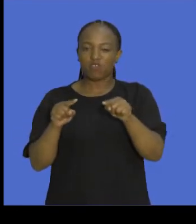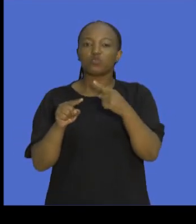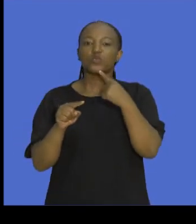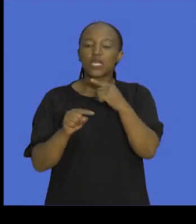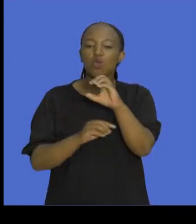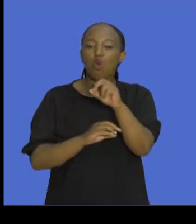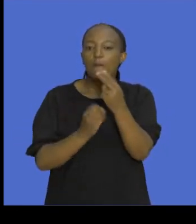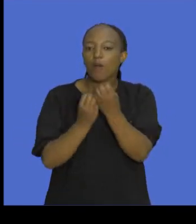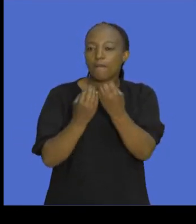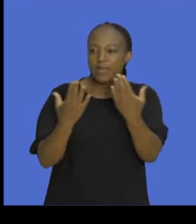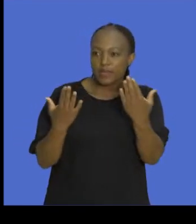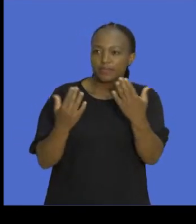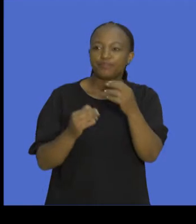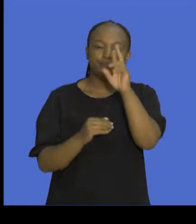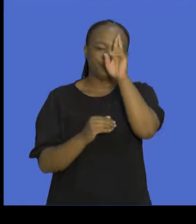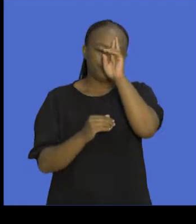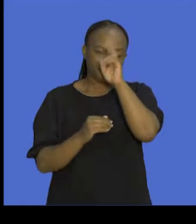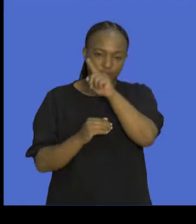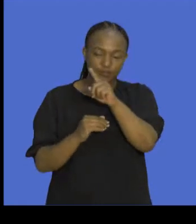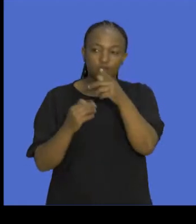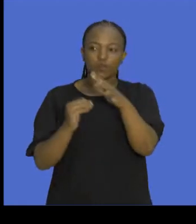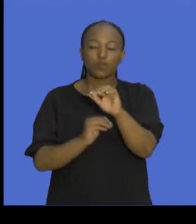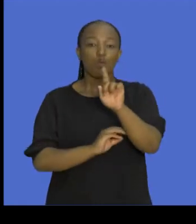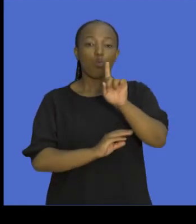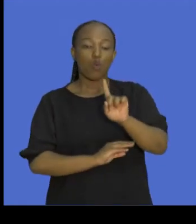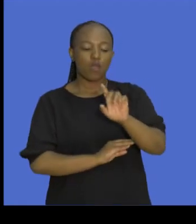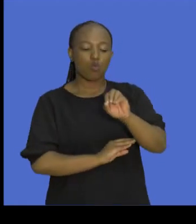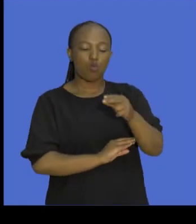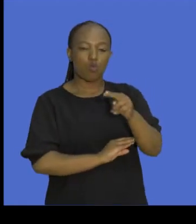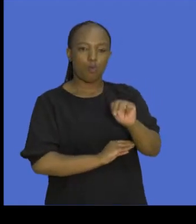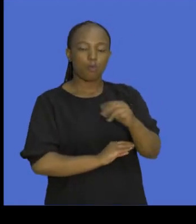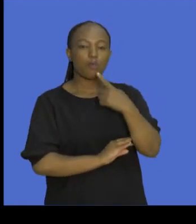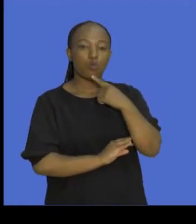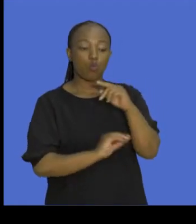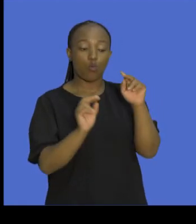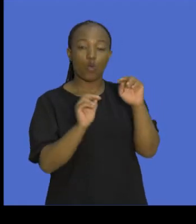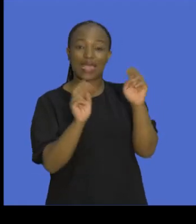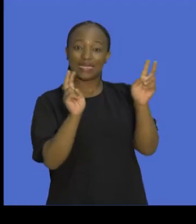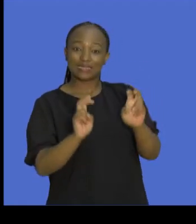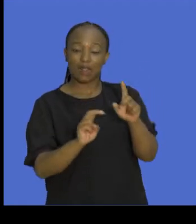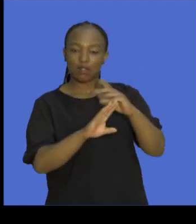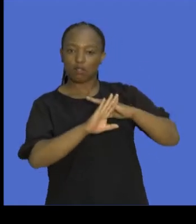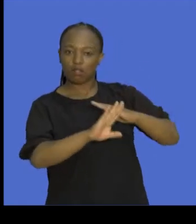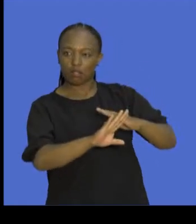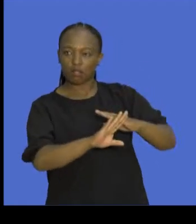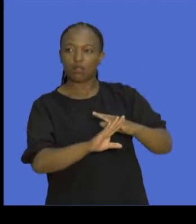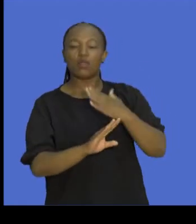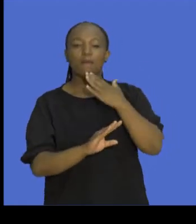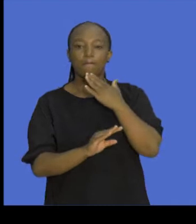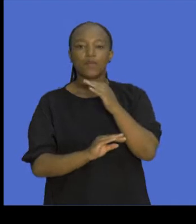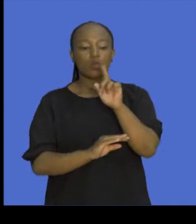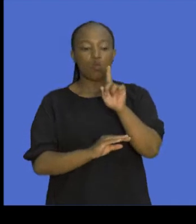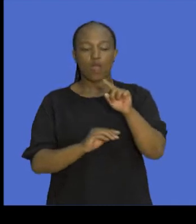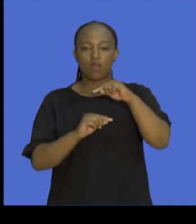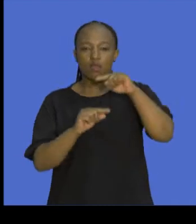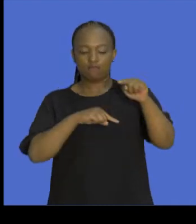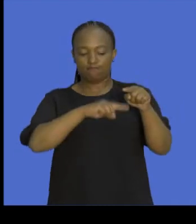of electrical resistance? Let's remind ourselves once again. 1 ohm of electrical resistance is actually equals to